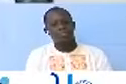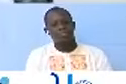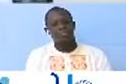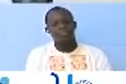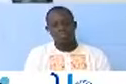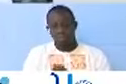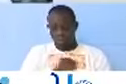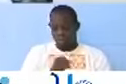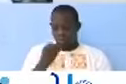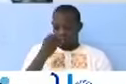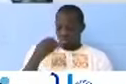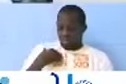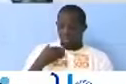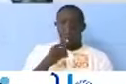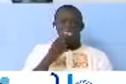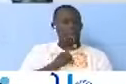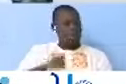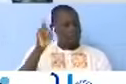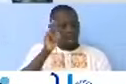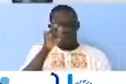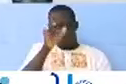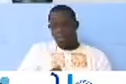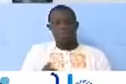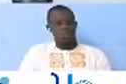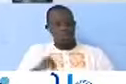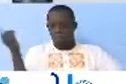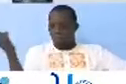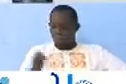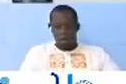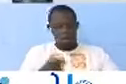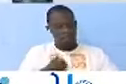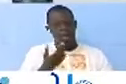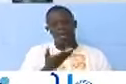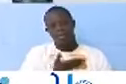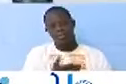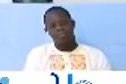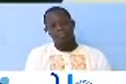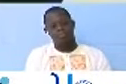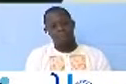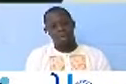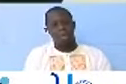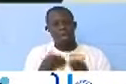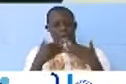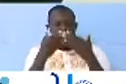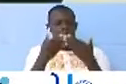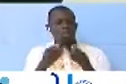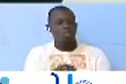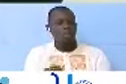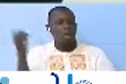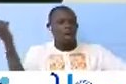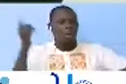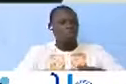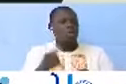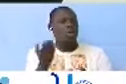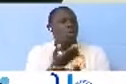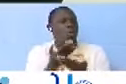he said to me, Bilai, I was beaten. Did he tell you where he was beaten and by whom? No,